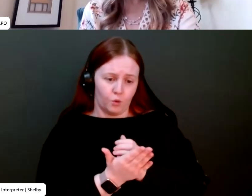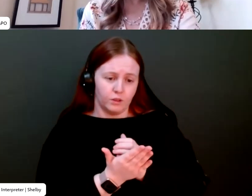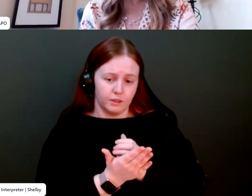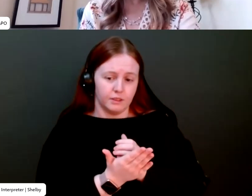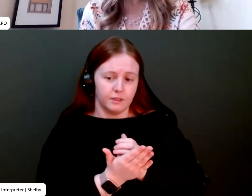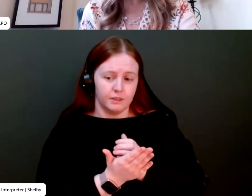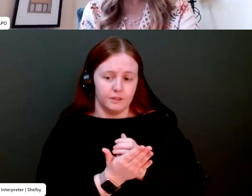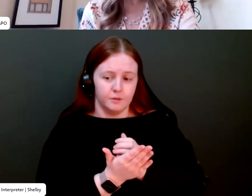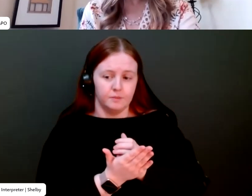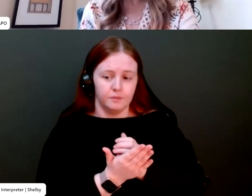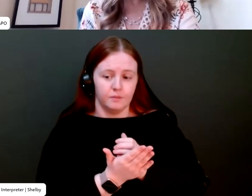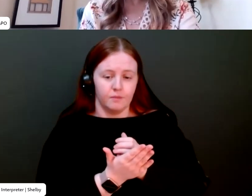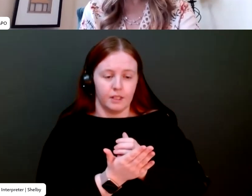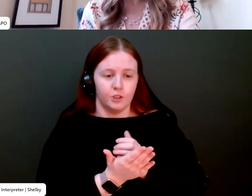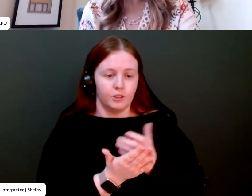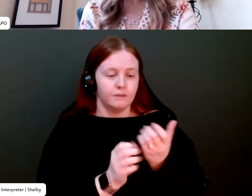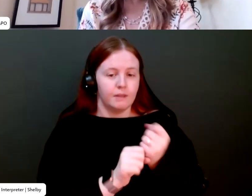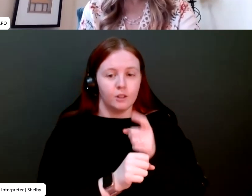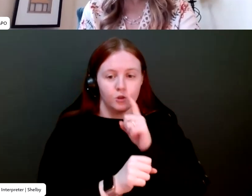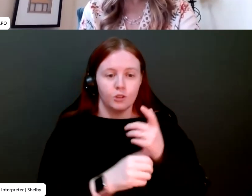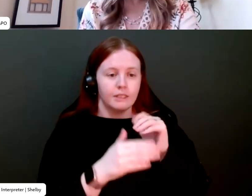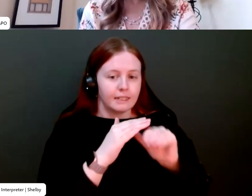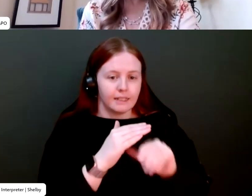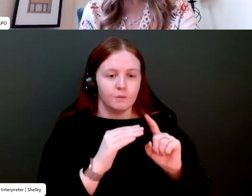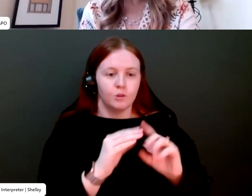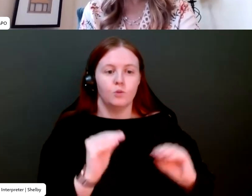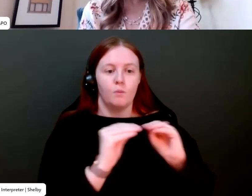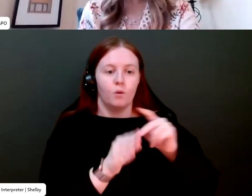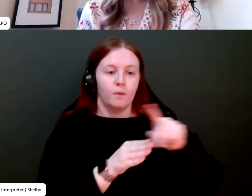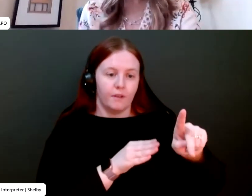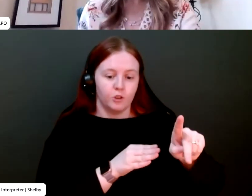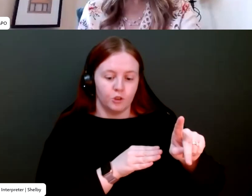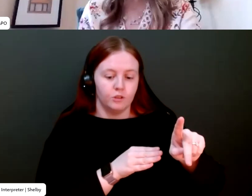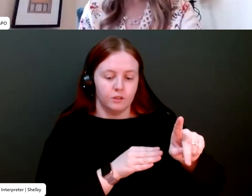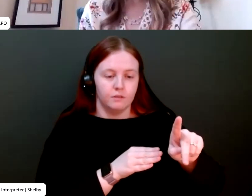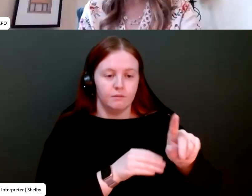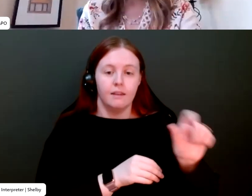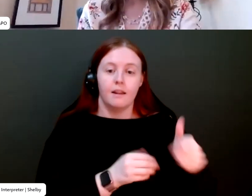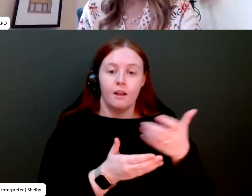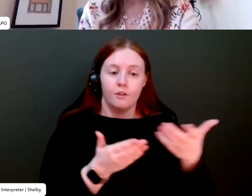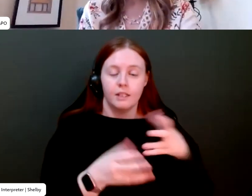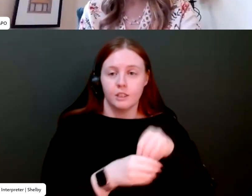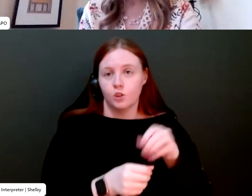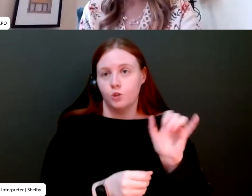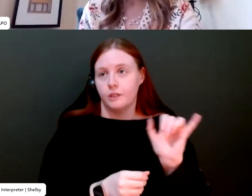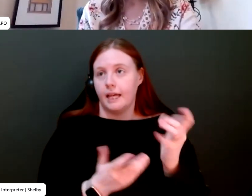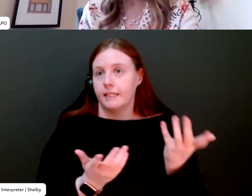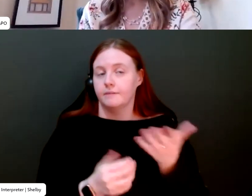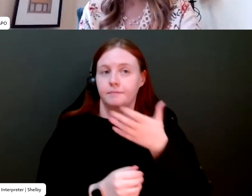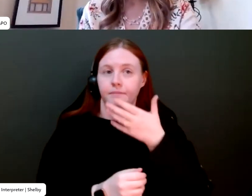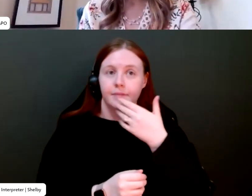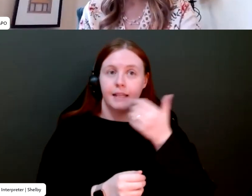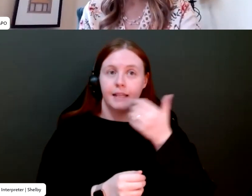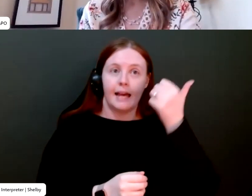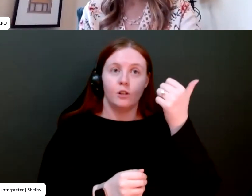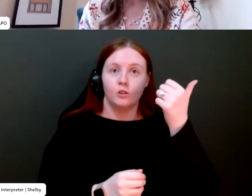just making that just accessible to more professionals. And then other things include elder specific units